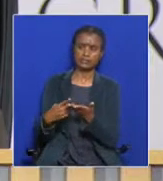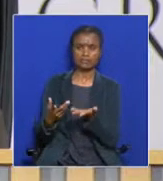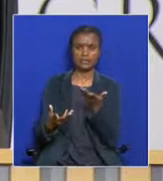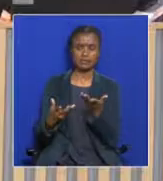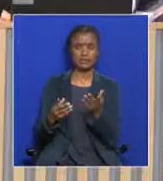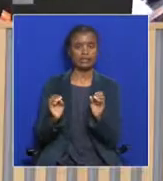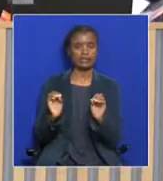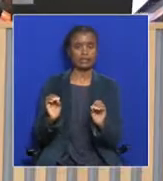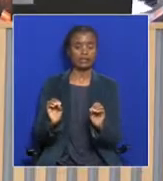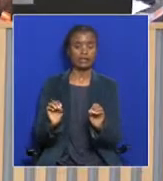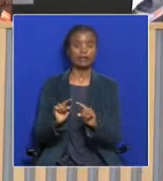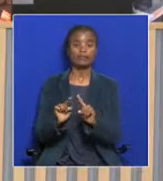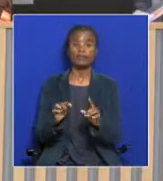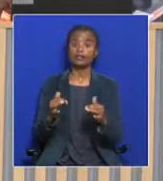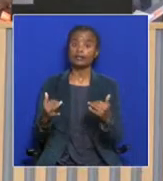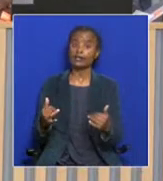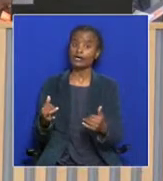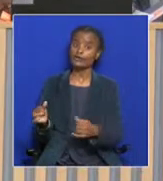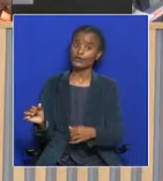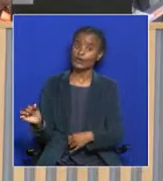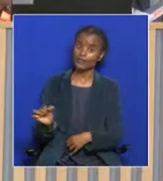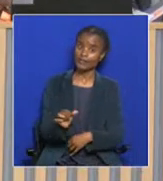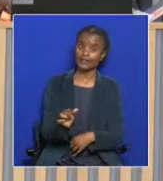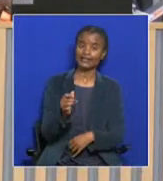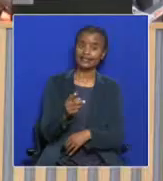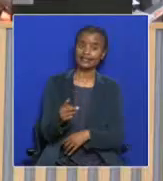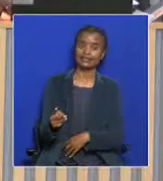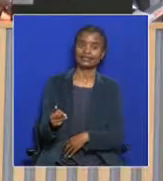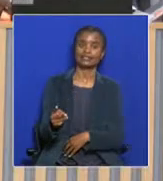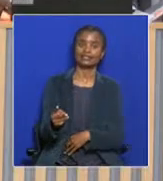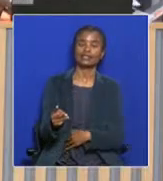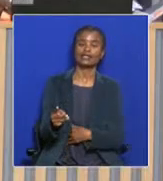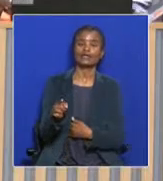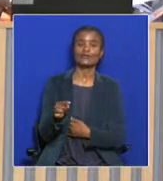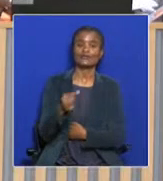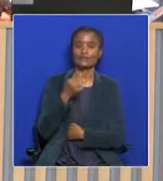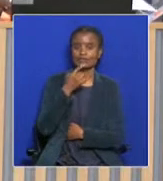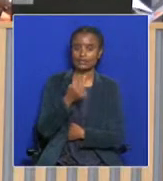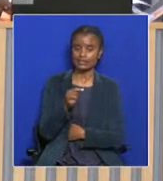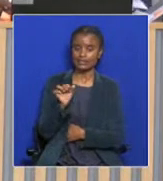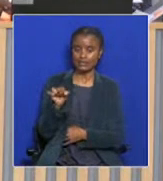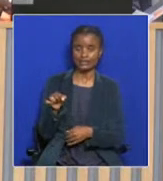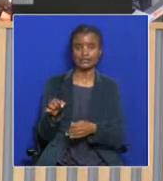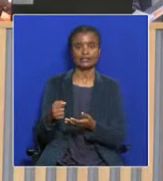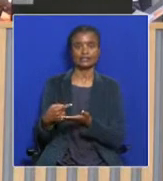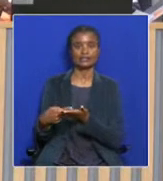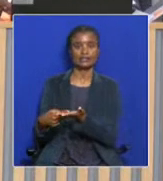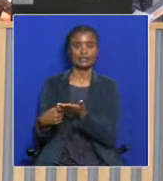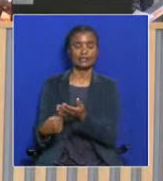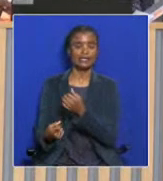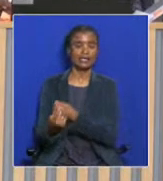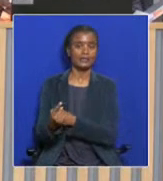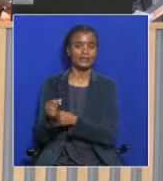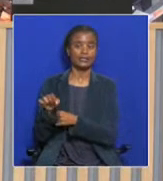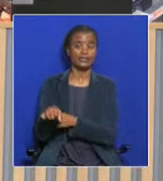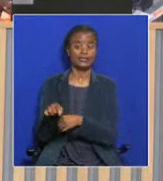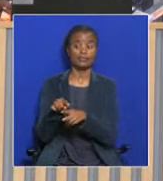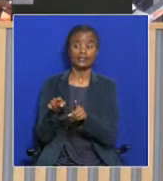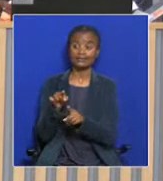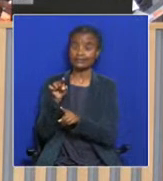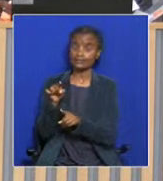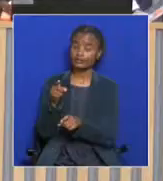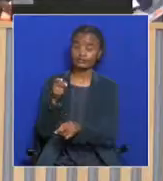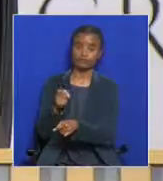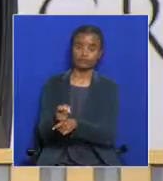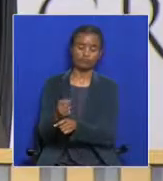to elevate it to, there was a discussion with Perumal and he refused to take the exhibits. Which